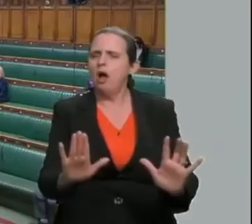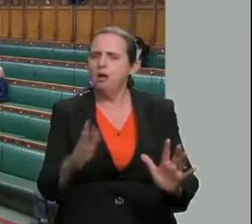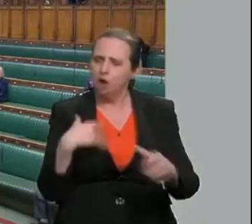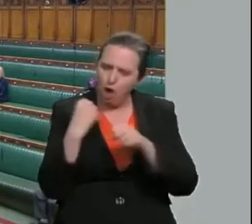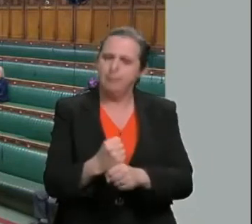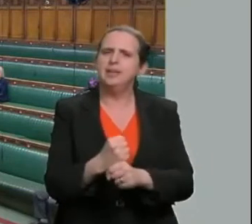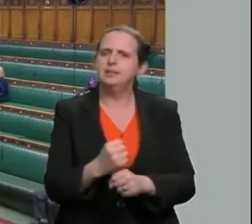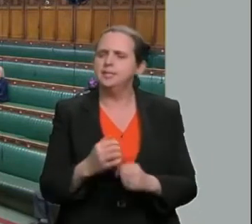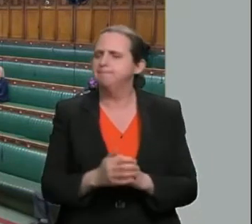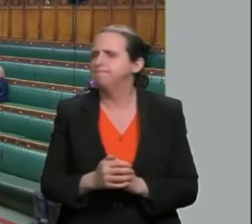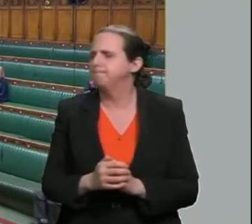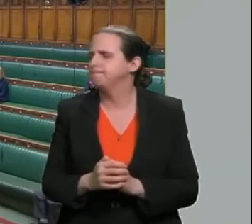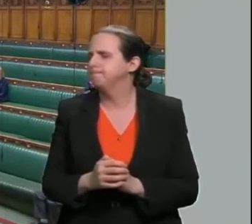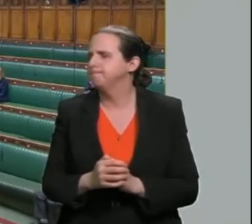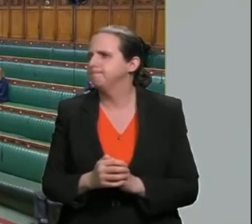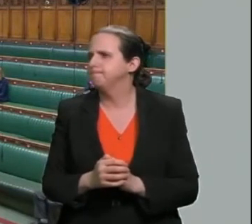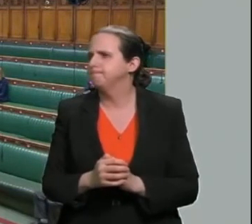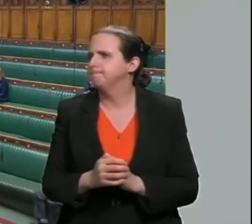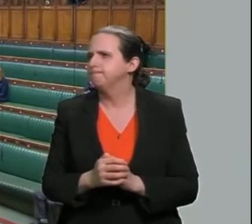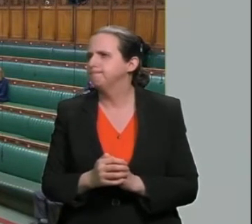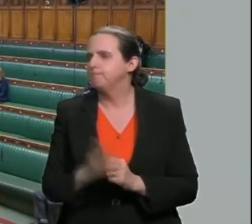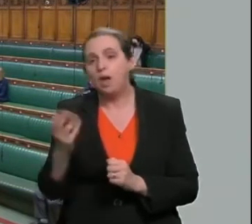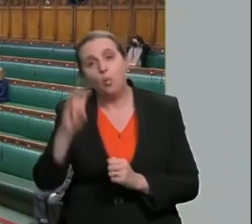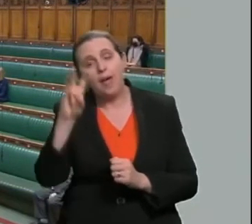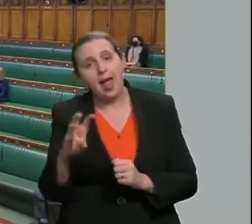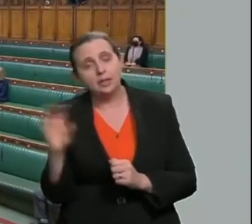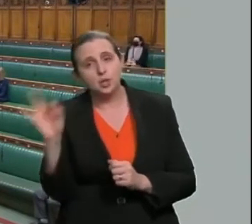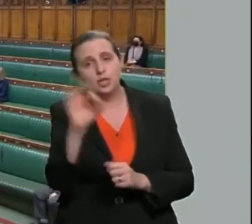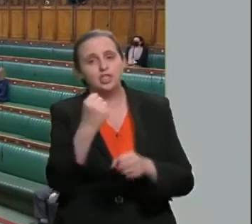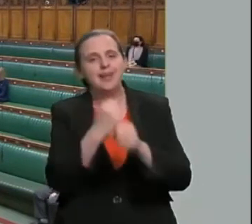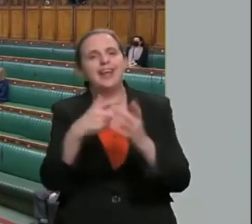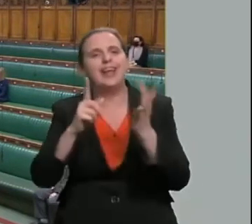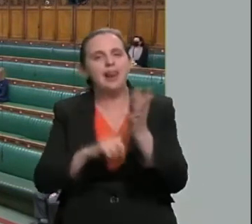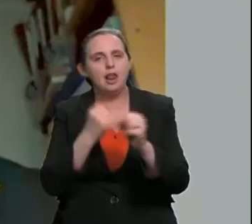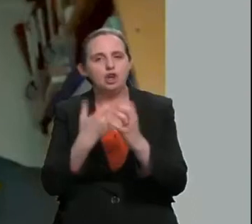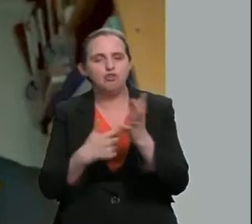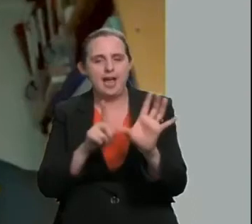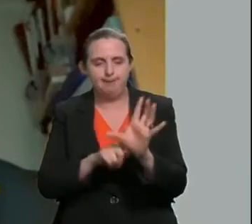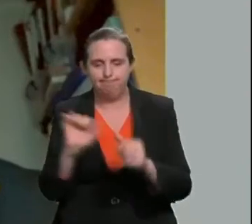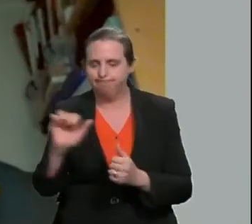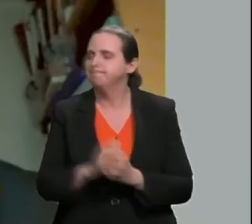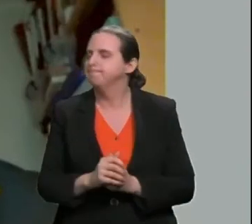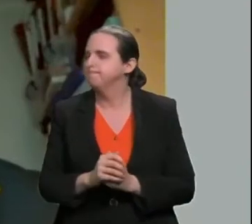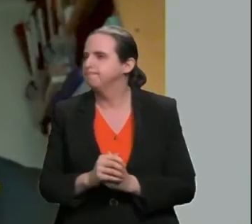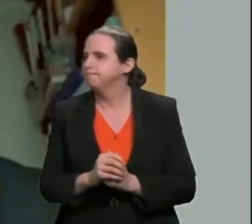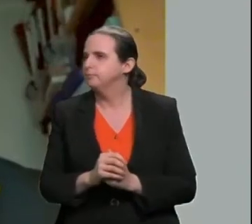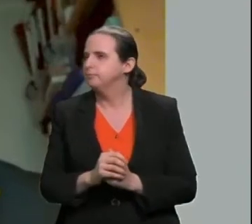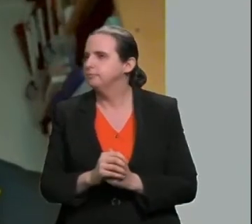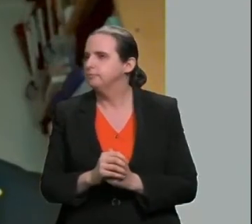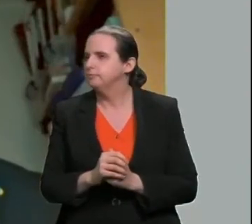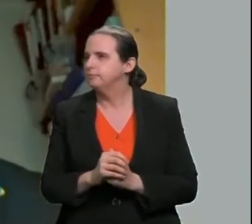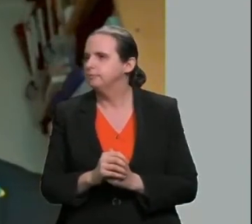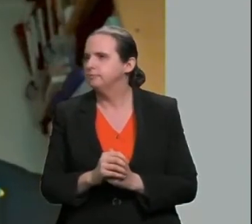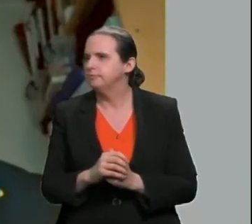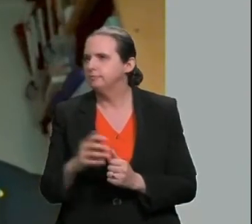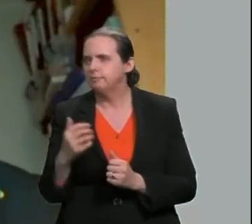Airdrie with Neil Gray. Neil Gray. Thank you, Mr. Speaker. I had a meeting recently with the PCS